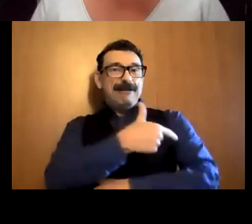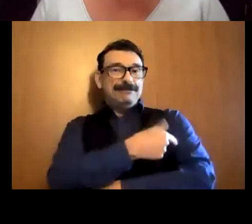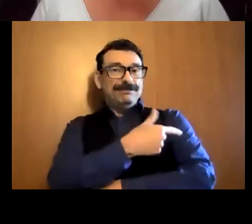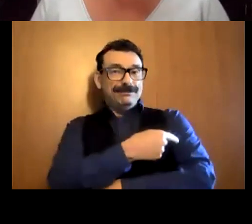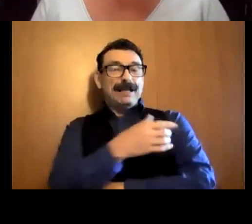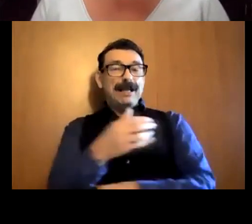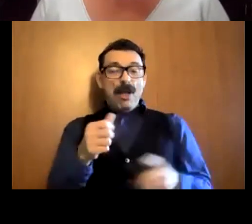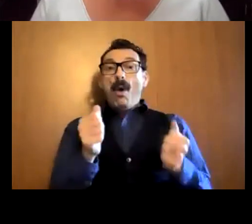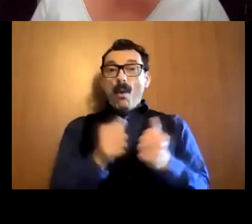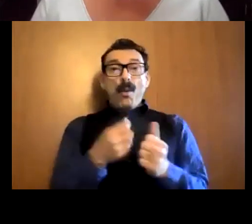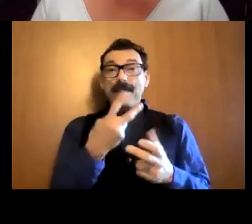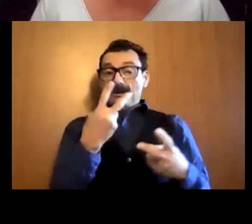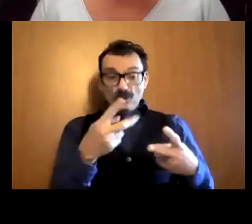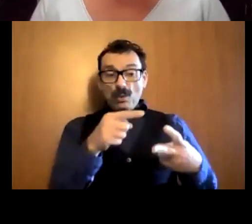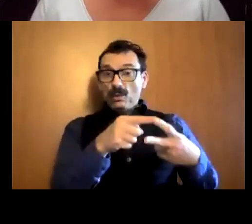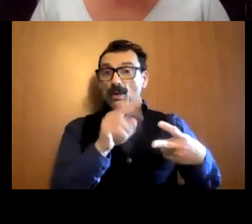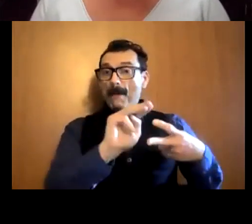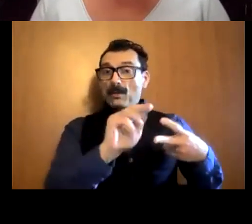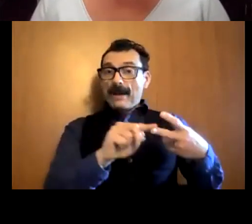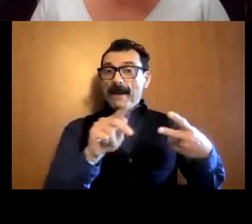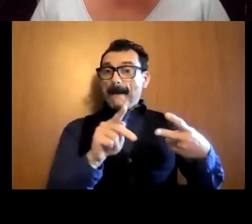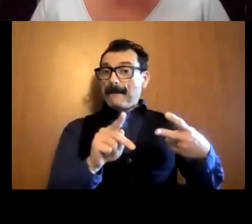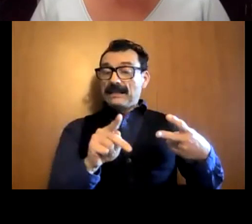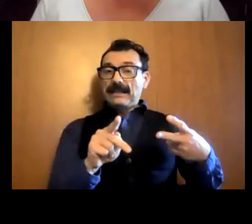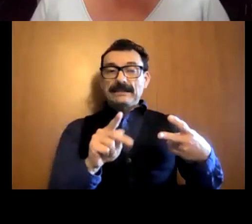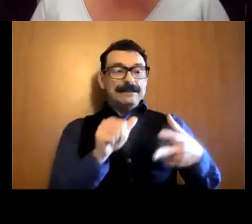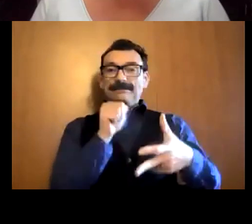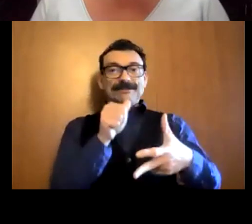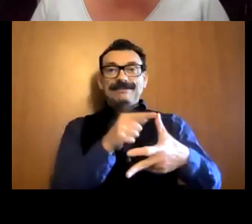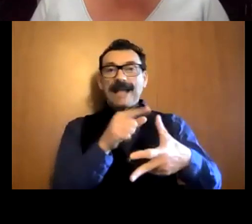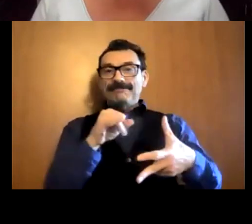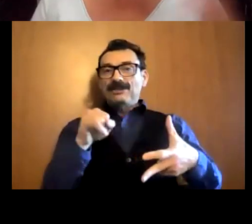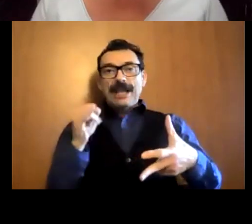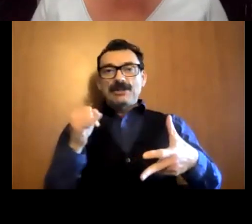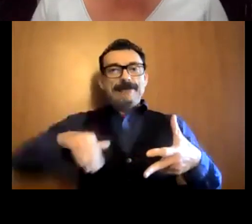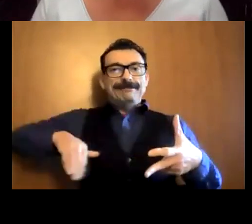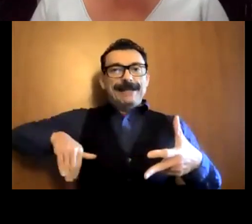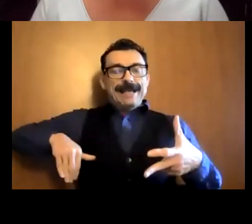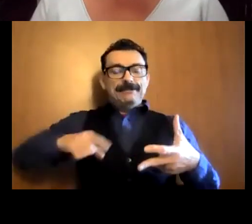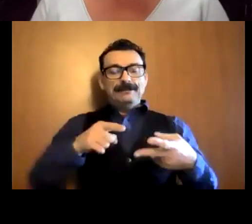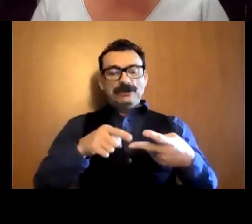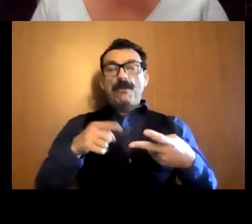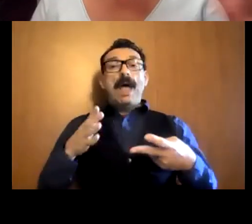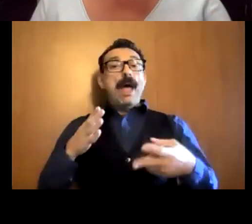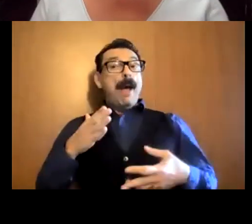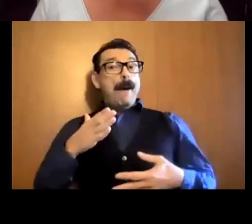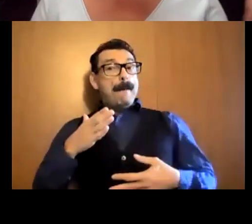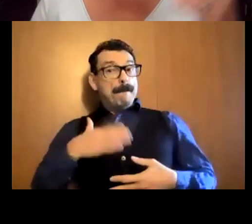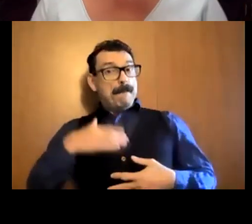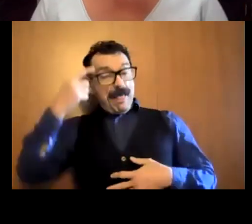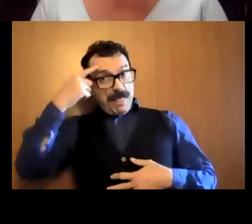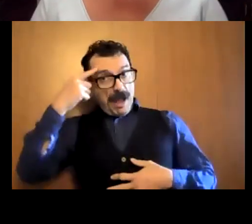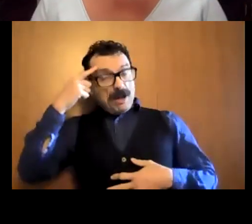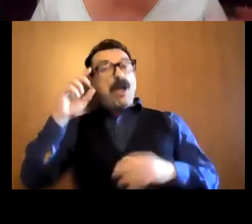those numbers this year. And so I do think that we could get herd immunity. Now, the reason there might be a conversation about that chasing a